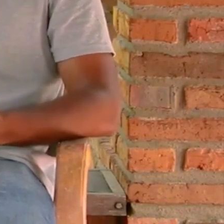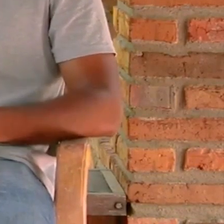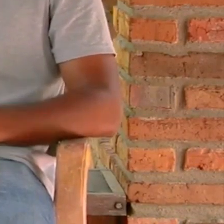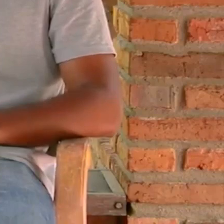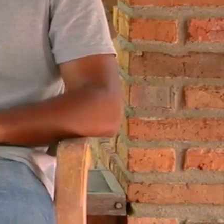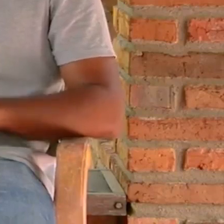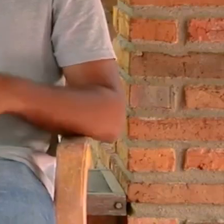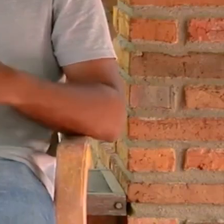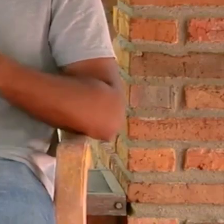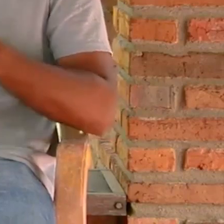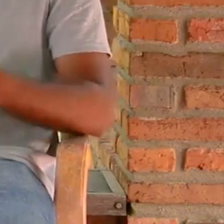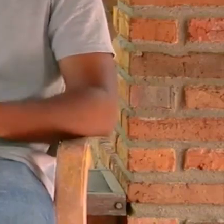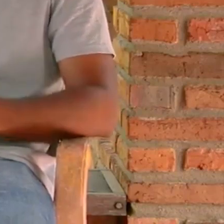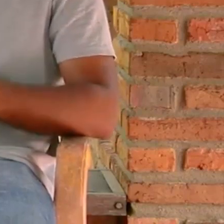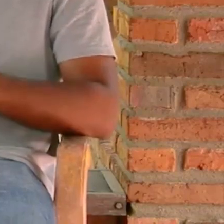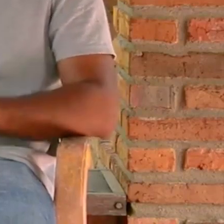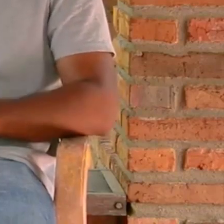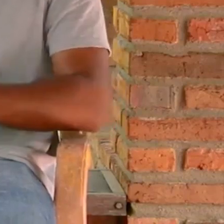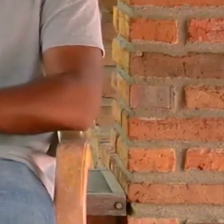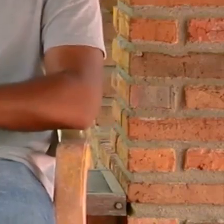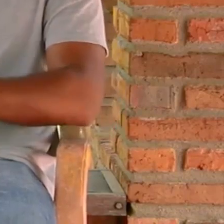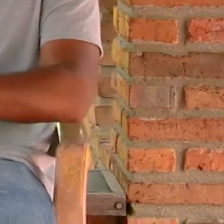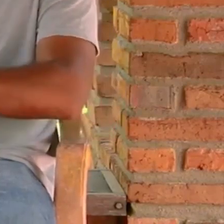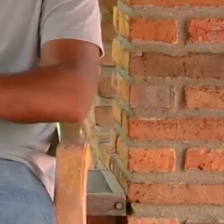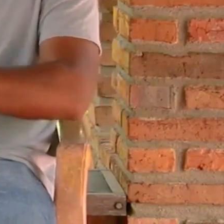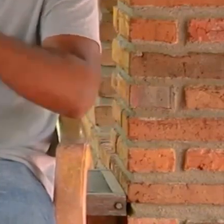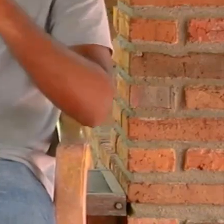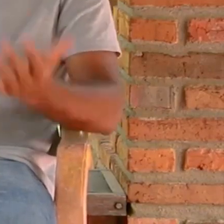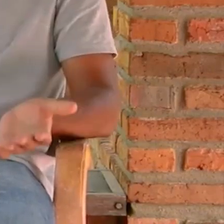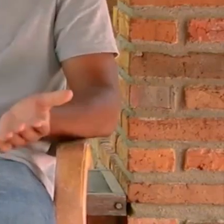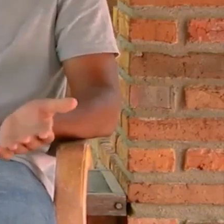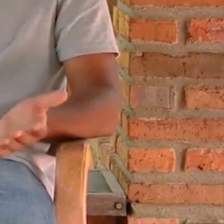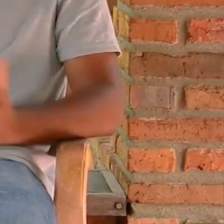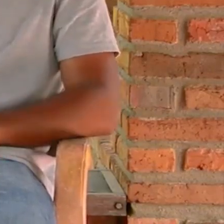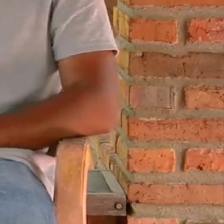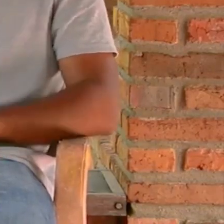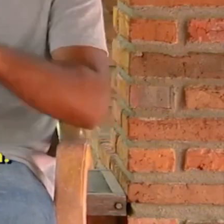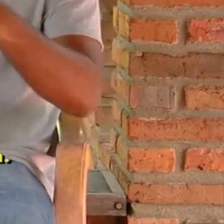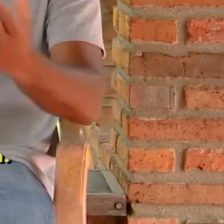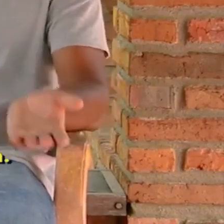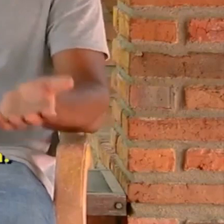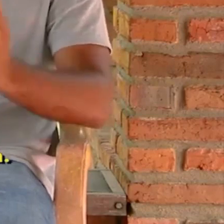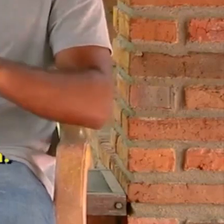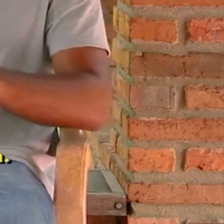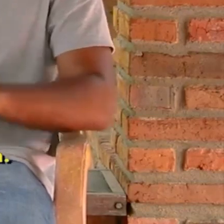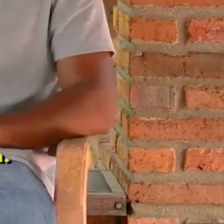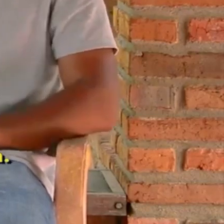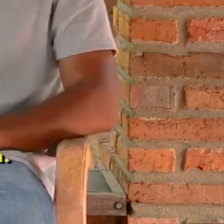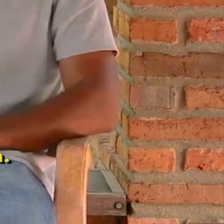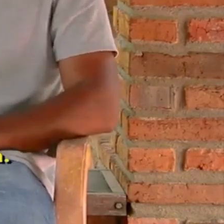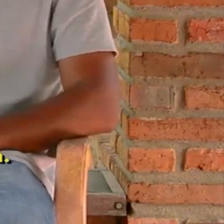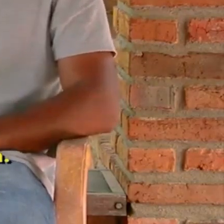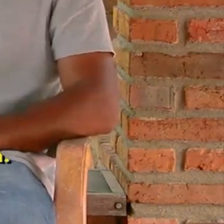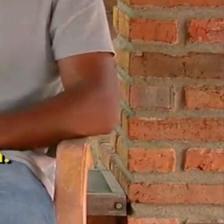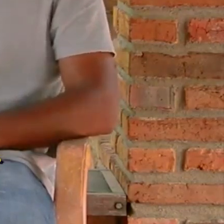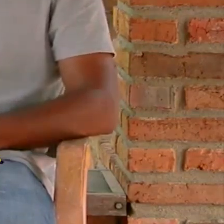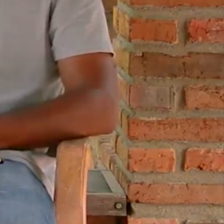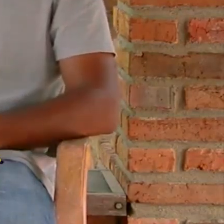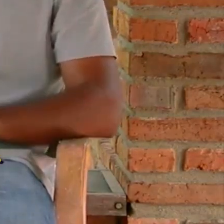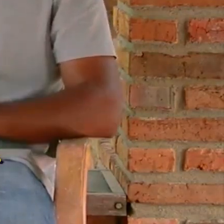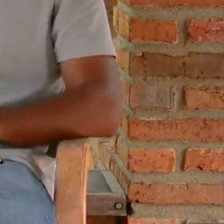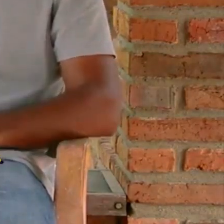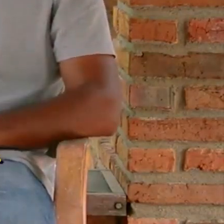there is a lot of difference. I feel especially in food, language, there is some cultural